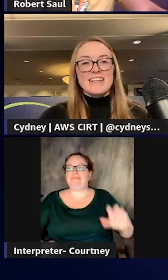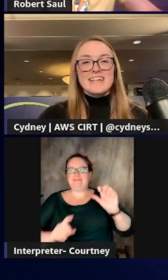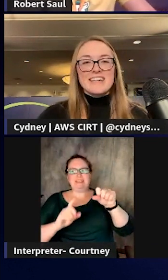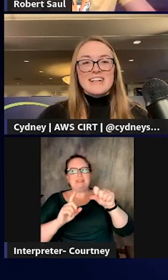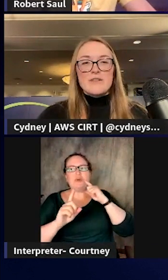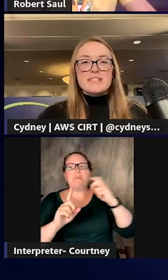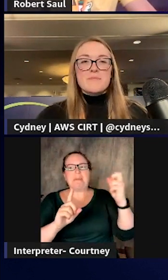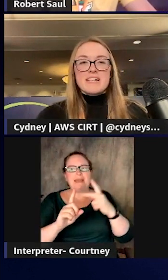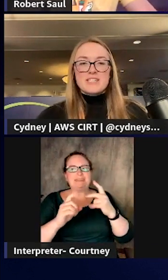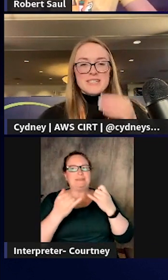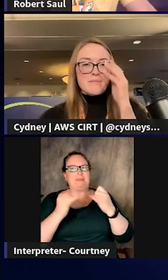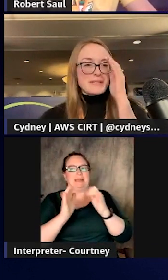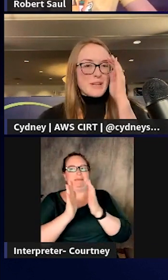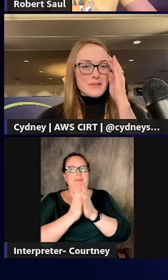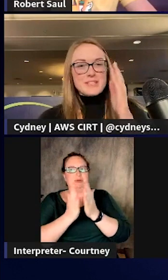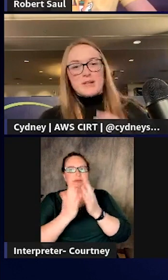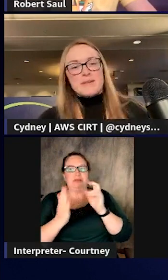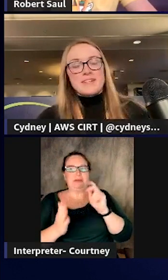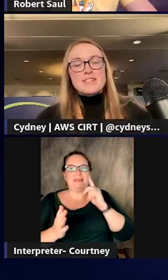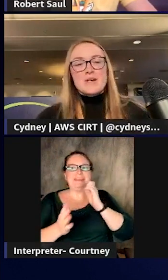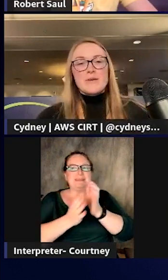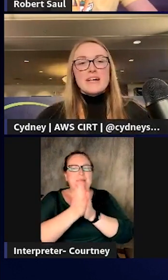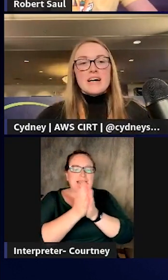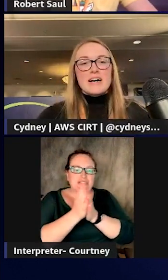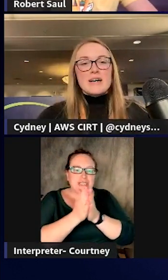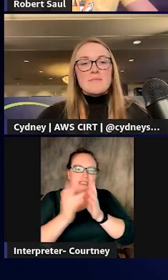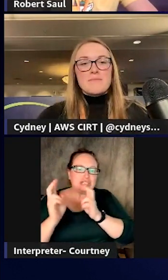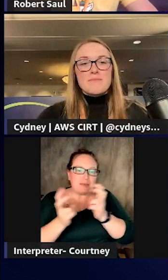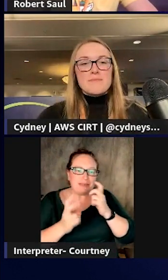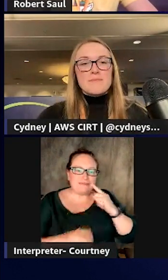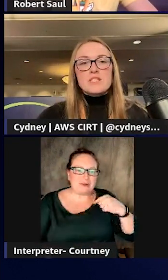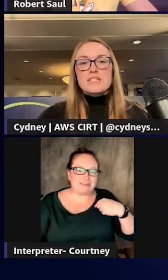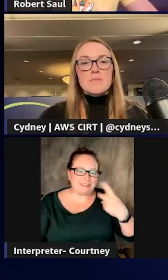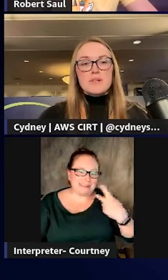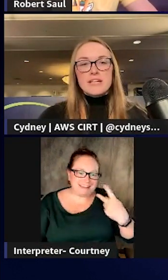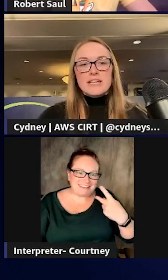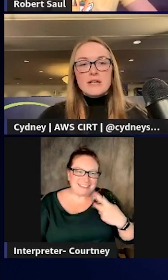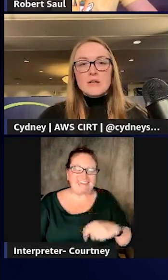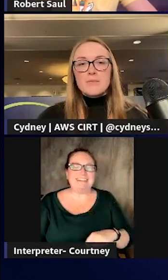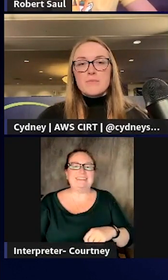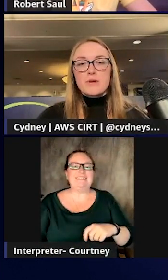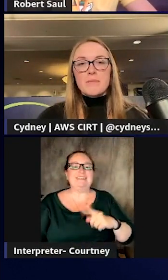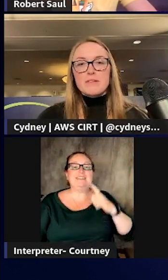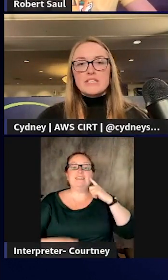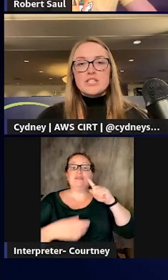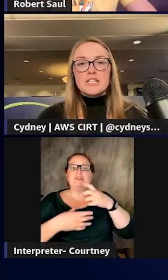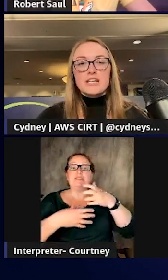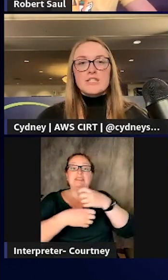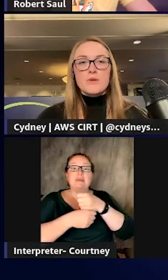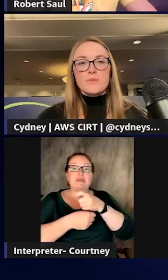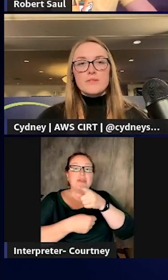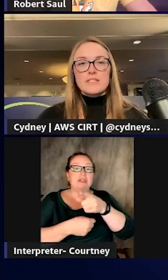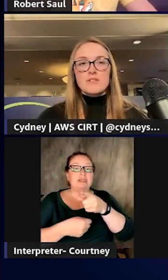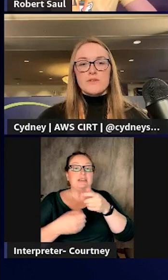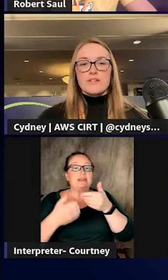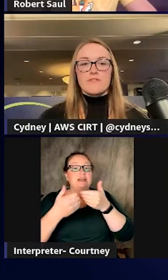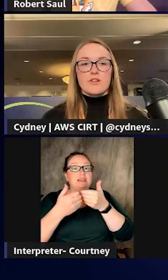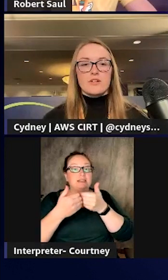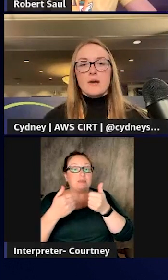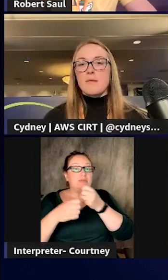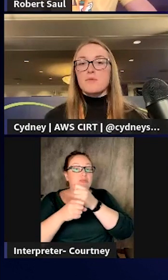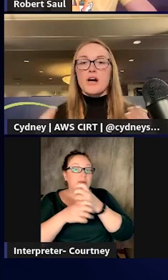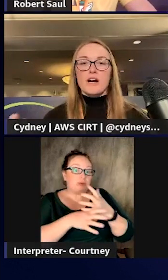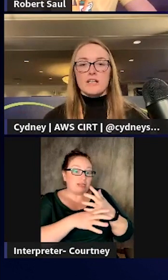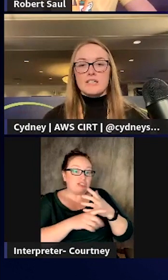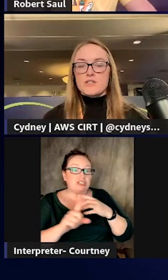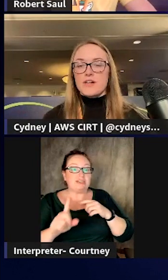that. That's a passionate topic that we talk about here. So just a summary here, preparation. And so this is written for